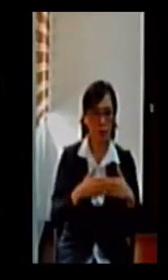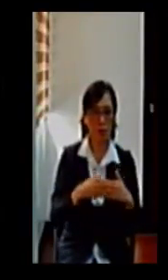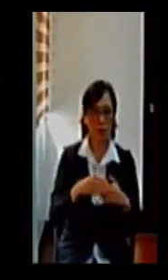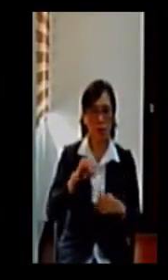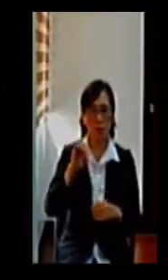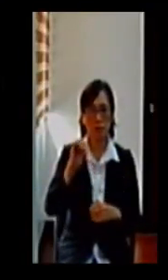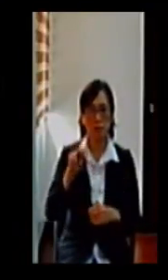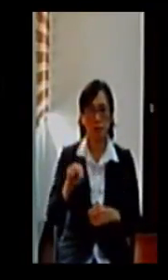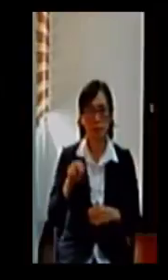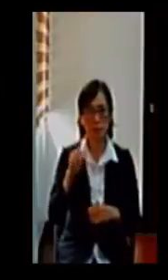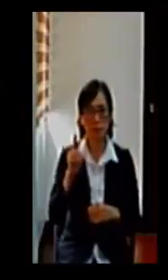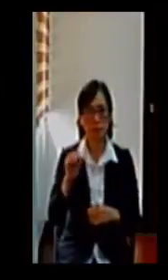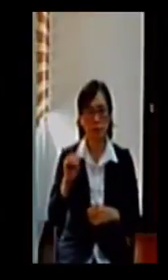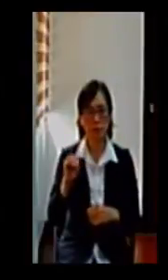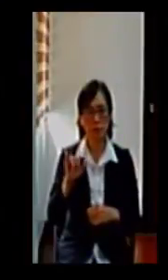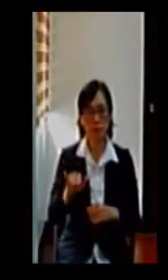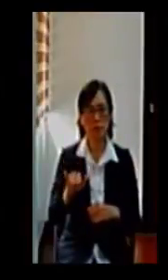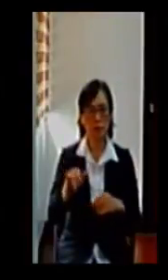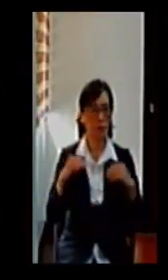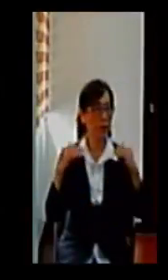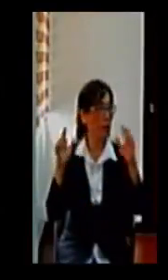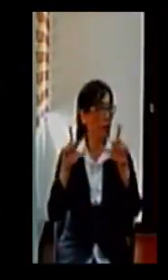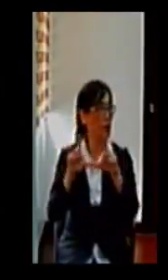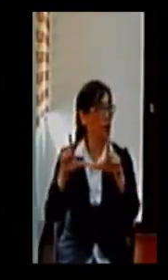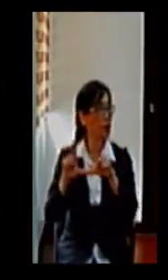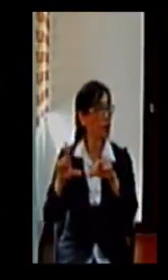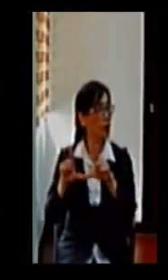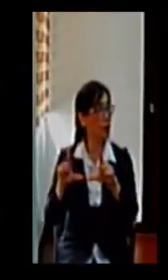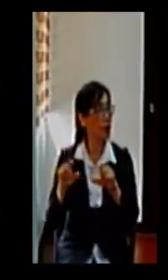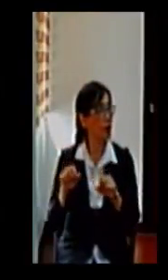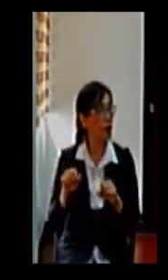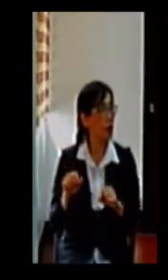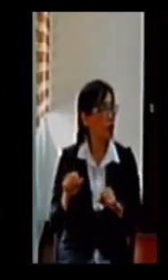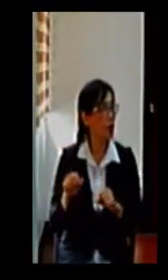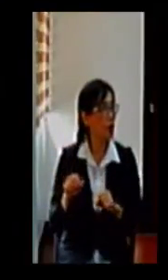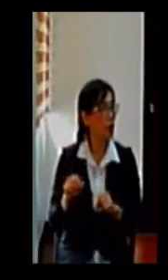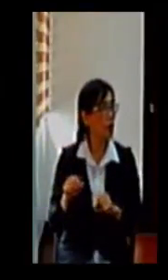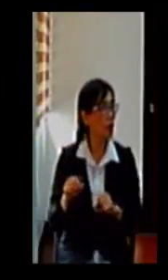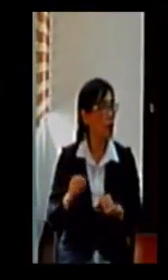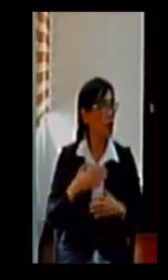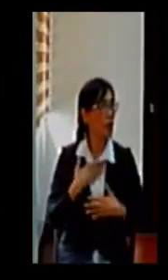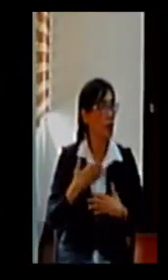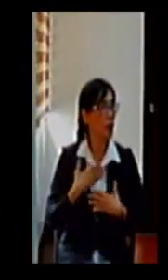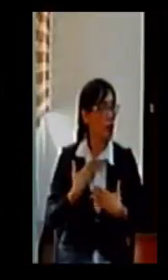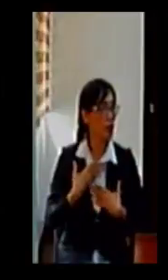And hence, but, you know, we're comfortable with our rooms and we're happy.